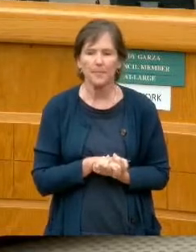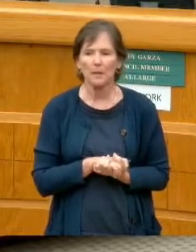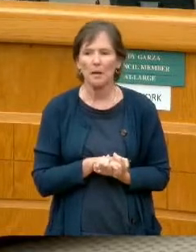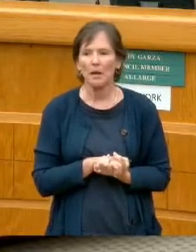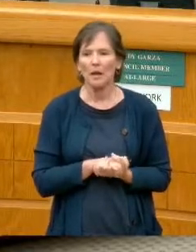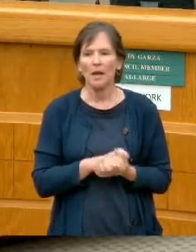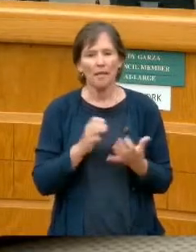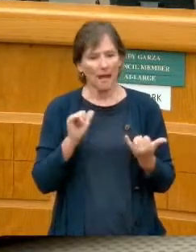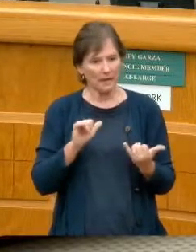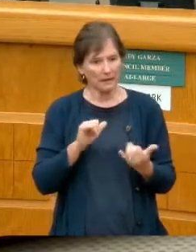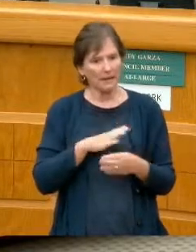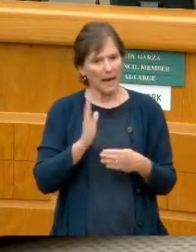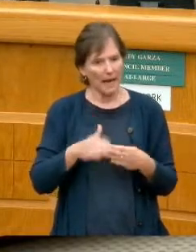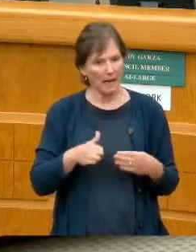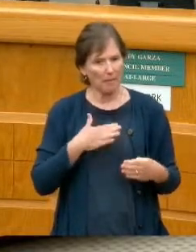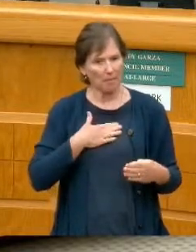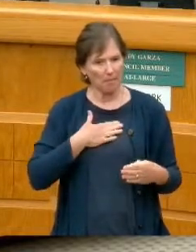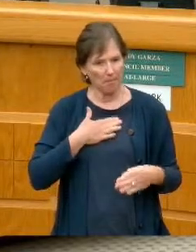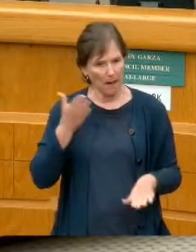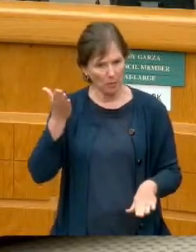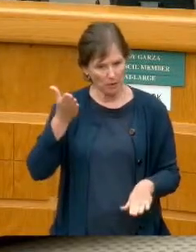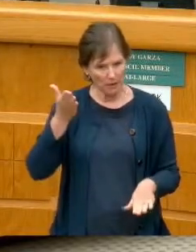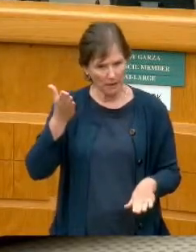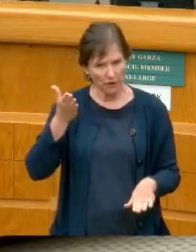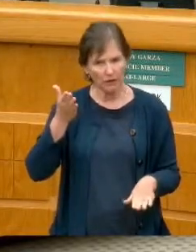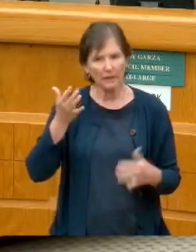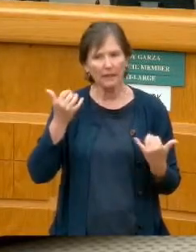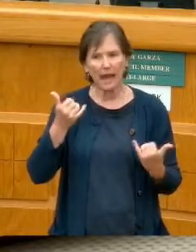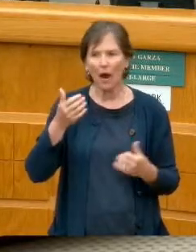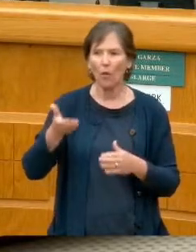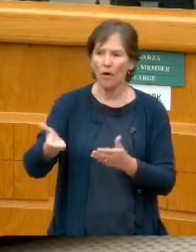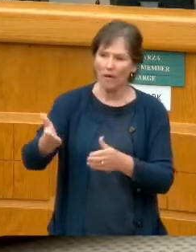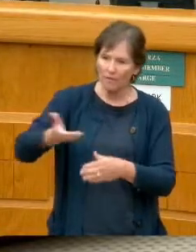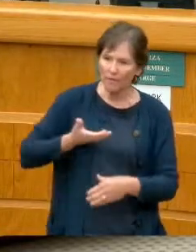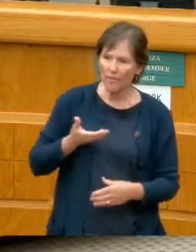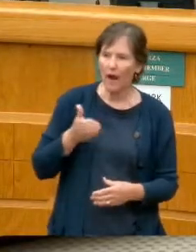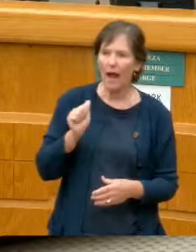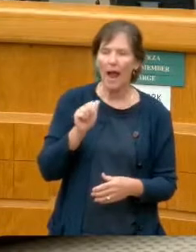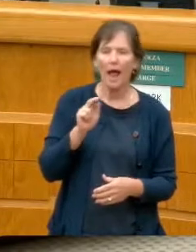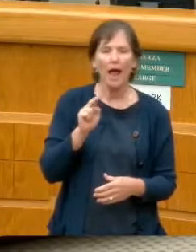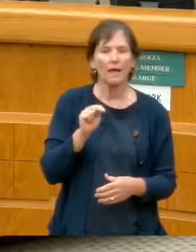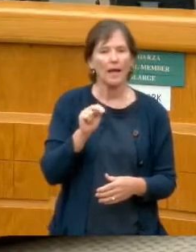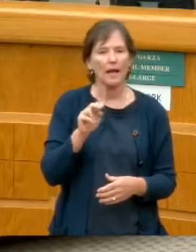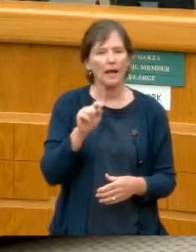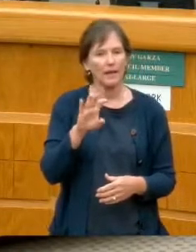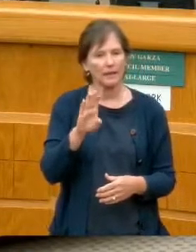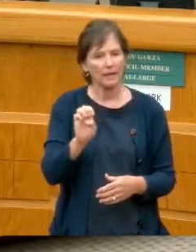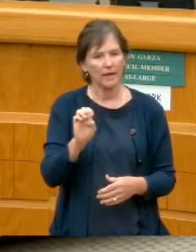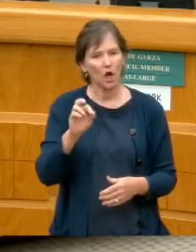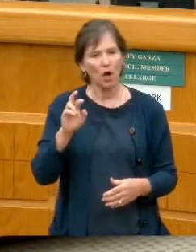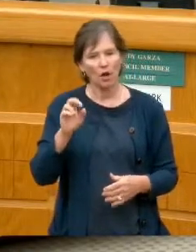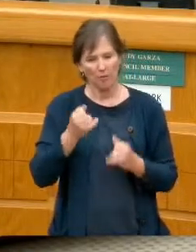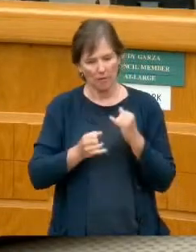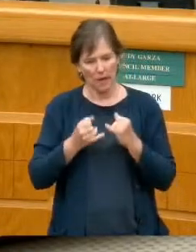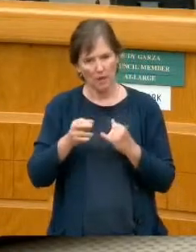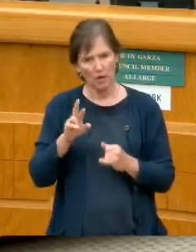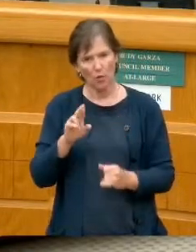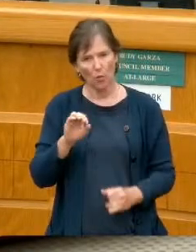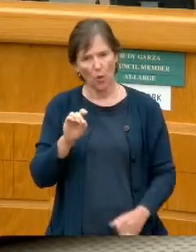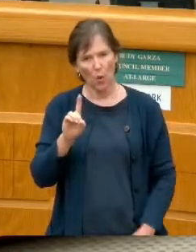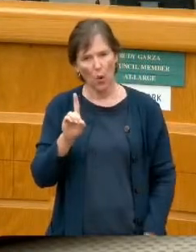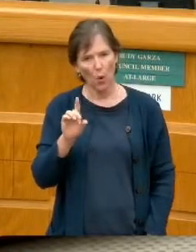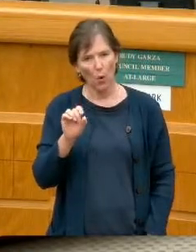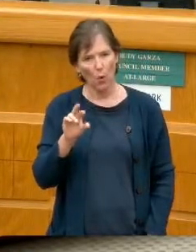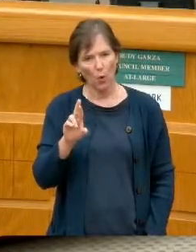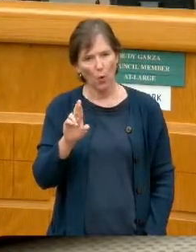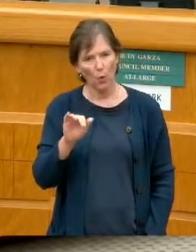okay, that concludes my part of the presentation. We're going to have Annette Rodriguez, our Public Health Director, come up and talk to us a little bit more about